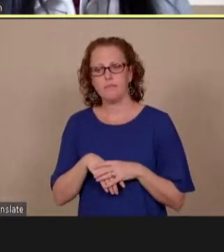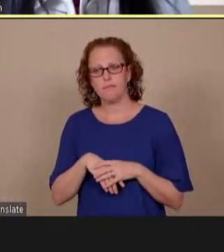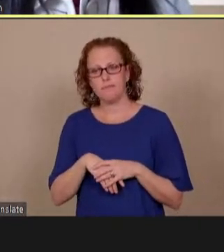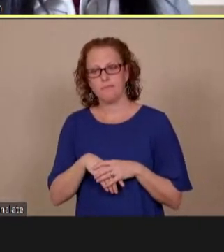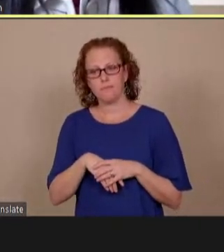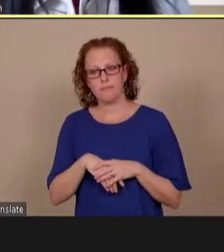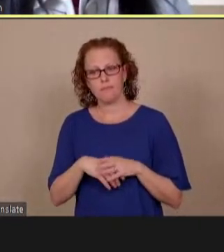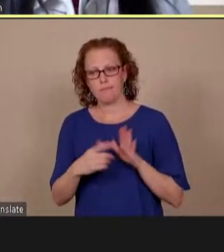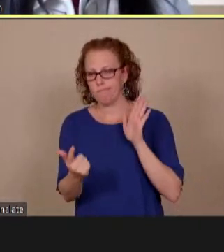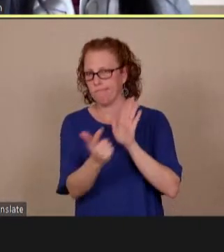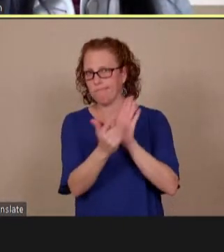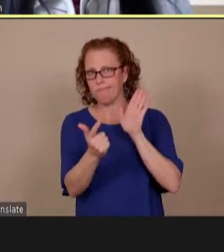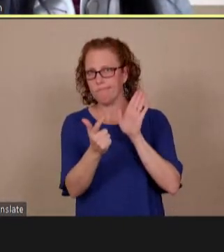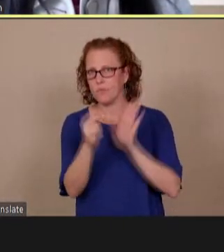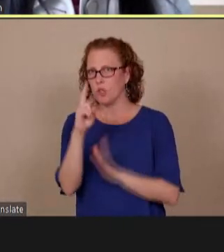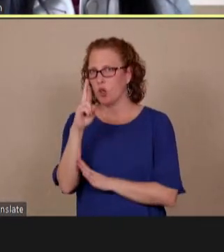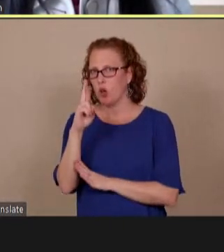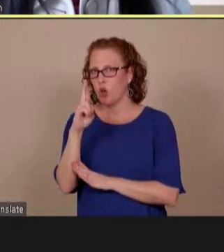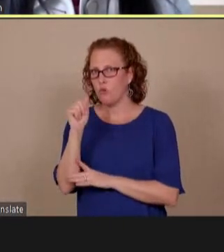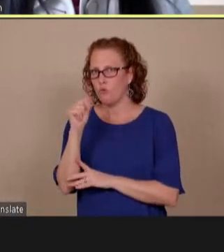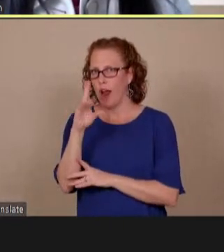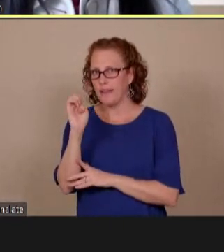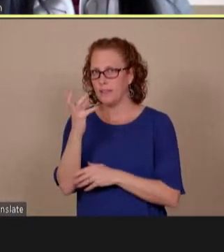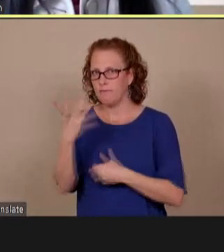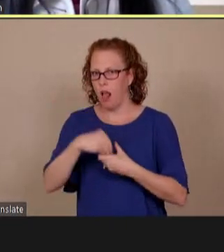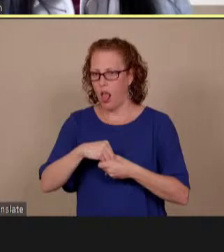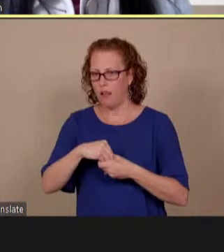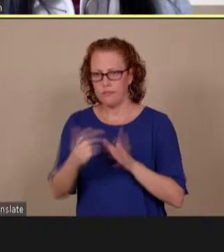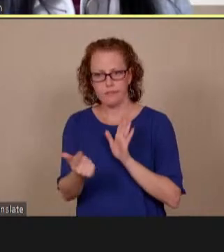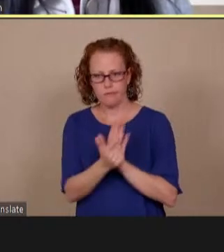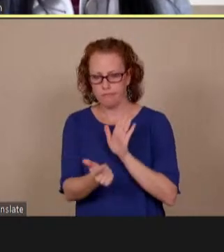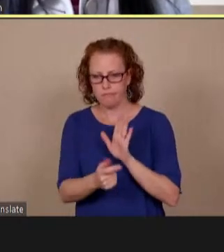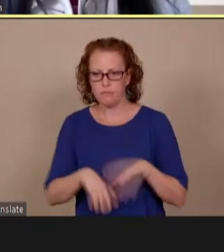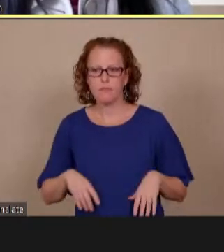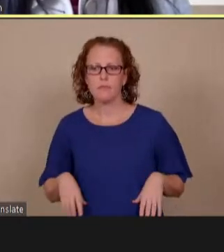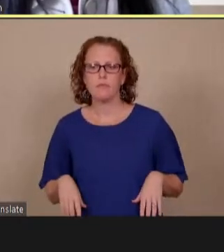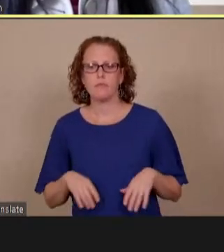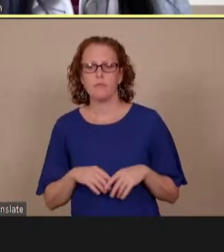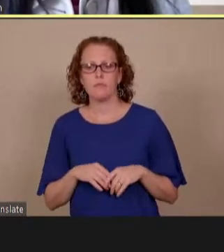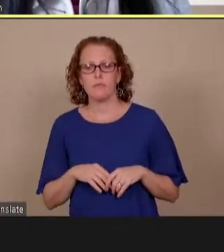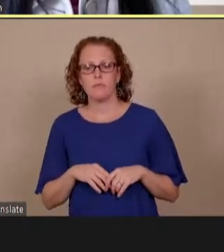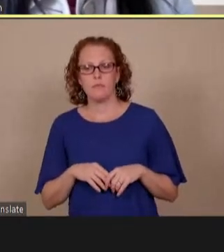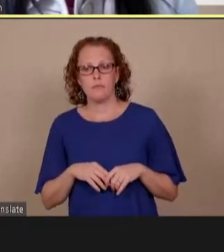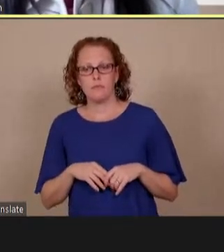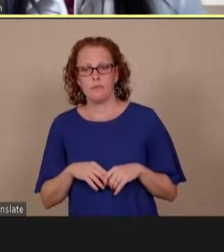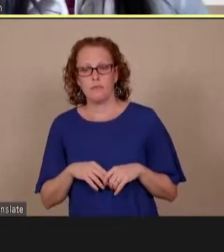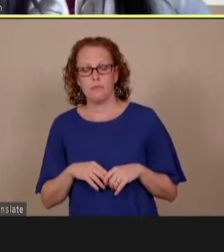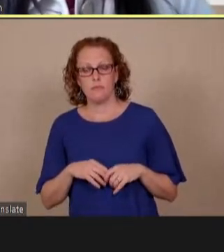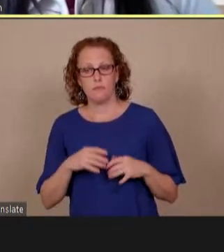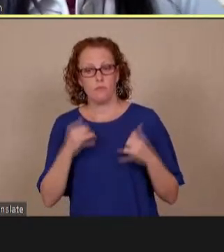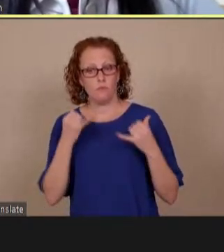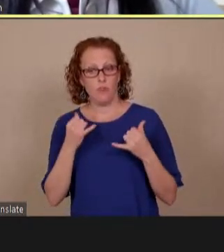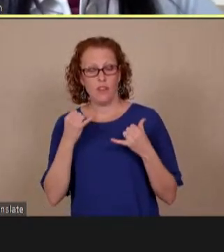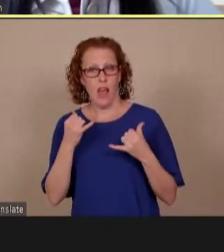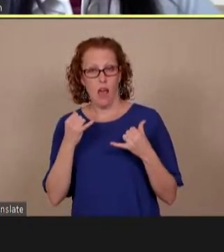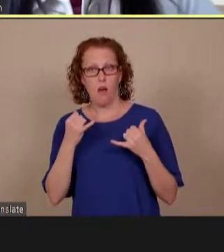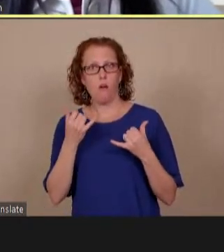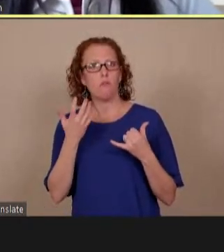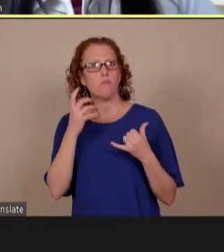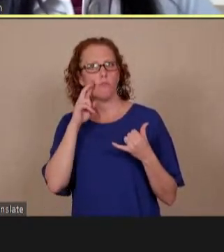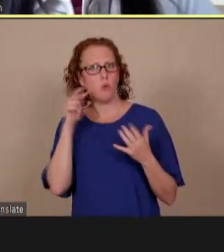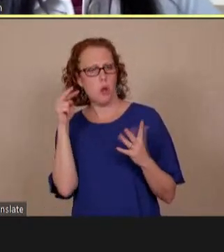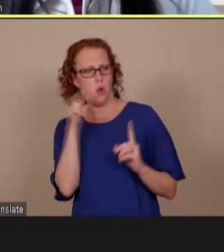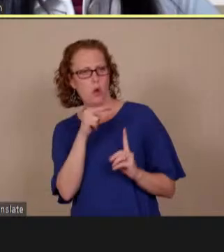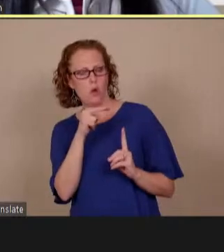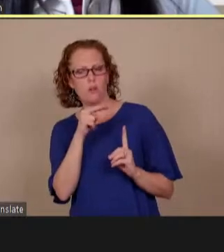majority minority district, then the council should do so. But this does not appear that this will be possible based on the reasons that I'll